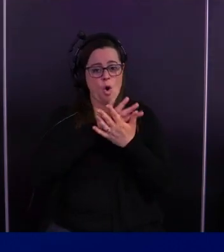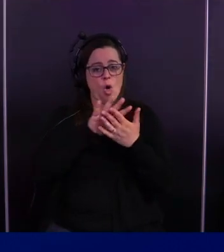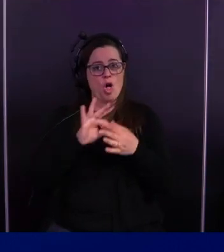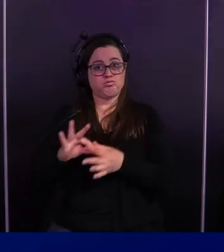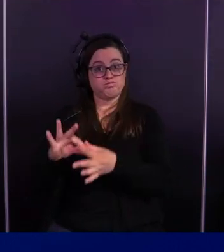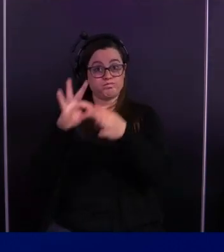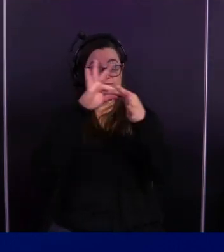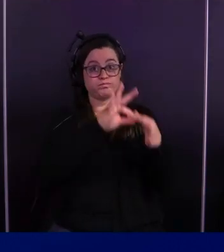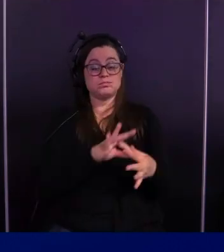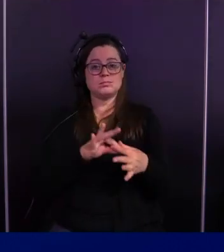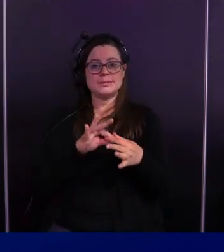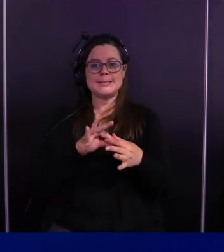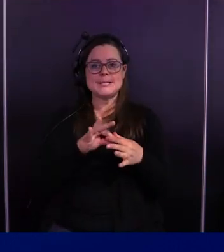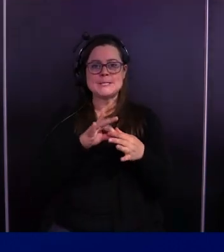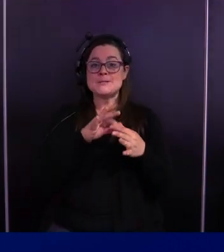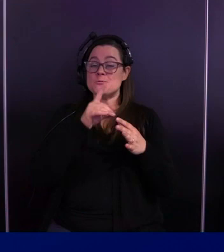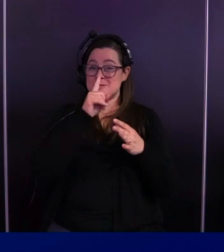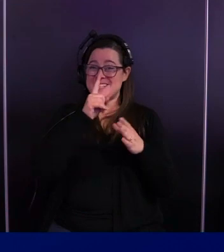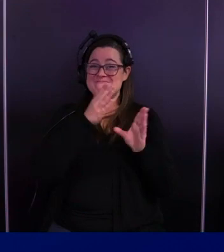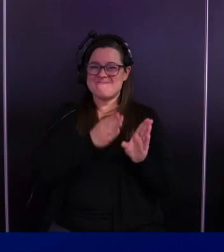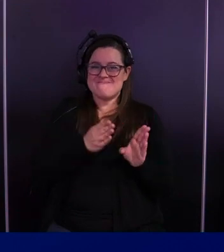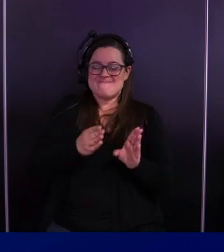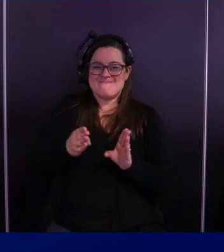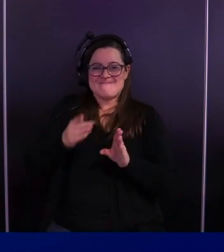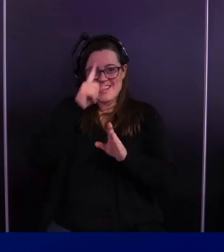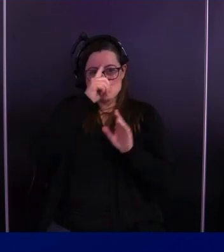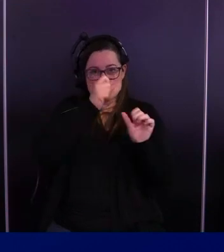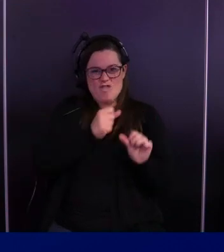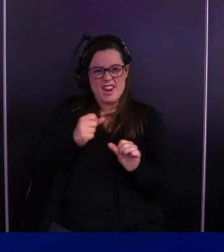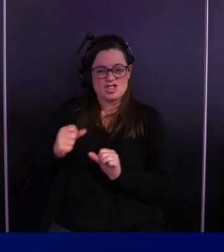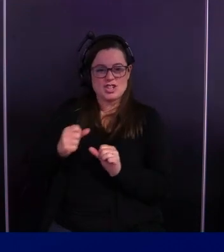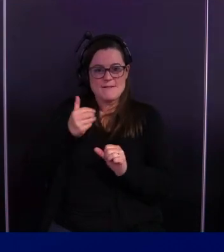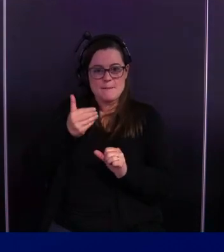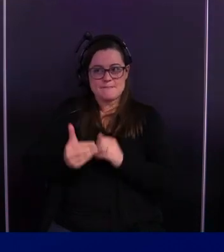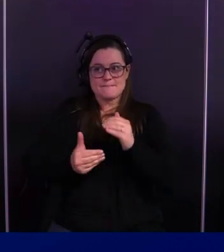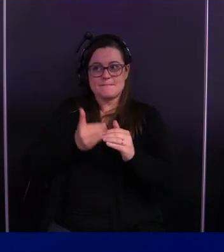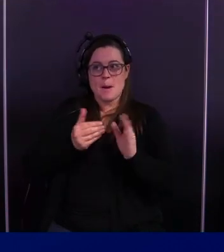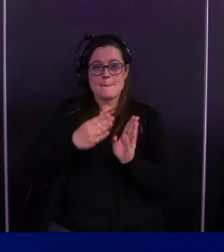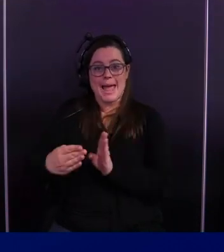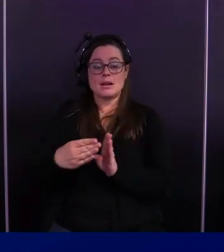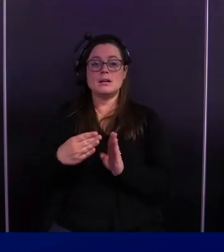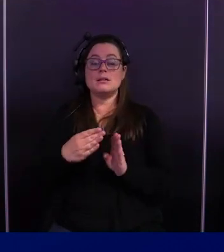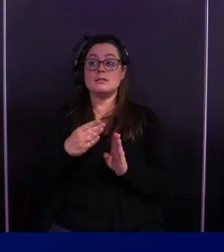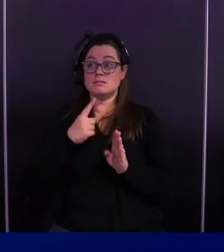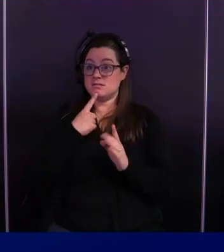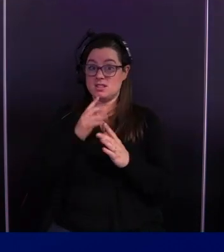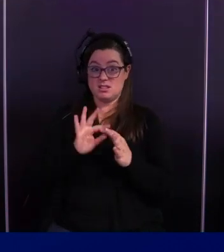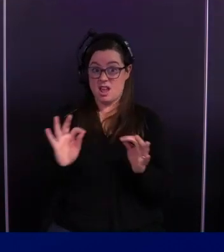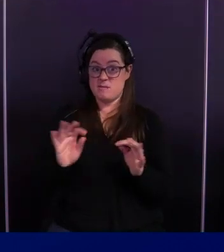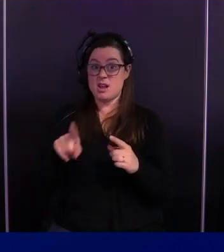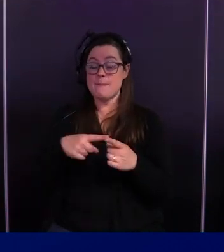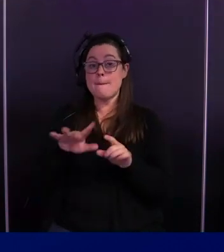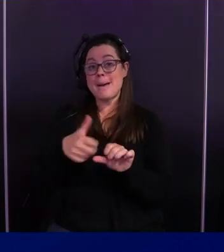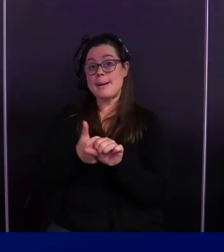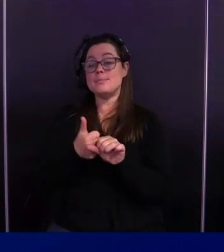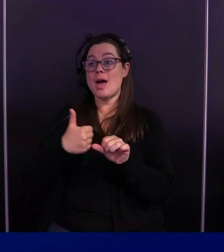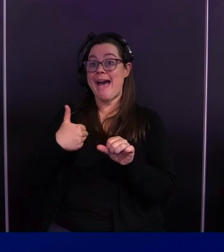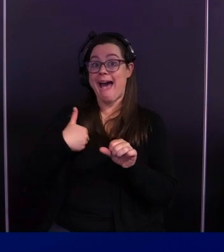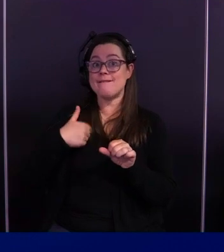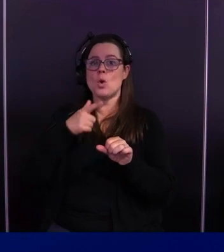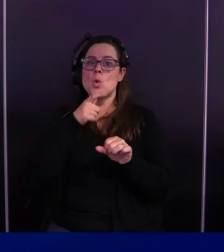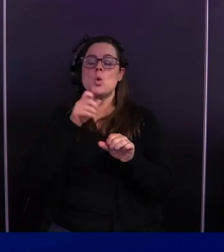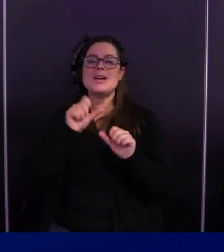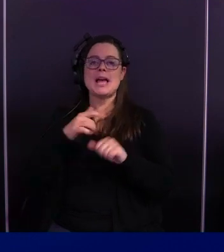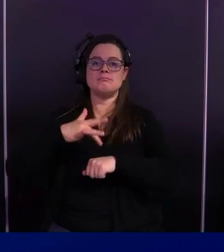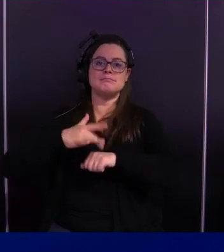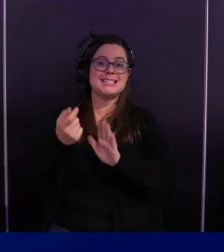of building that strategy, right, and making that statement about backups, having them, and who should be able to delete them.